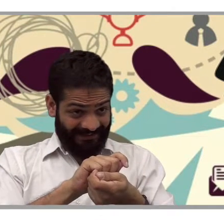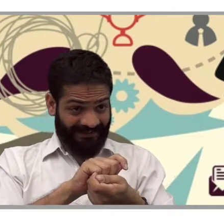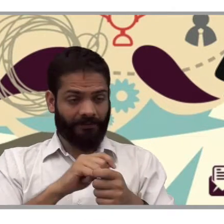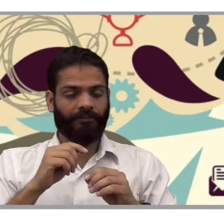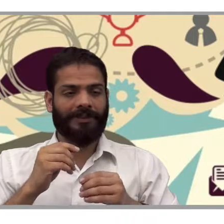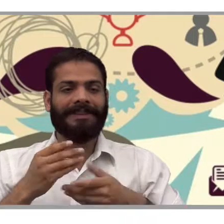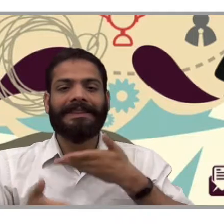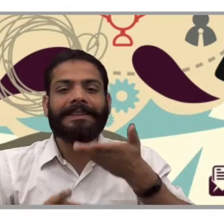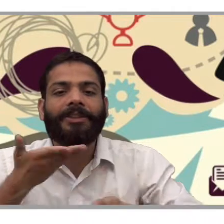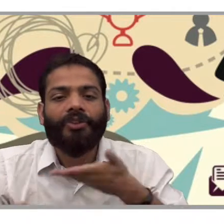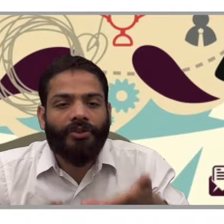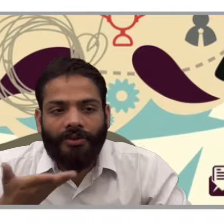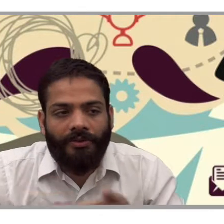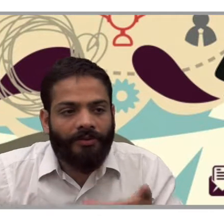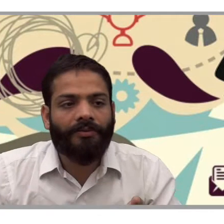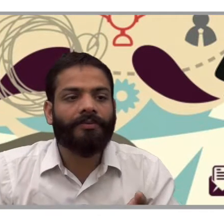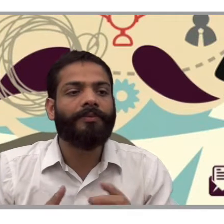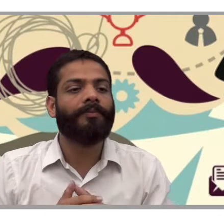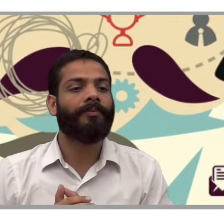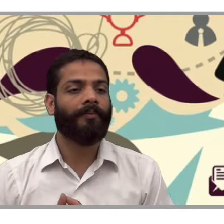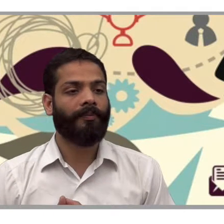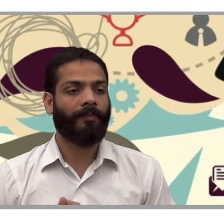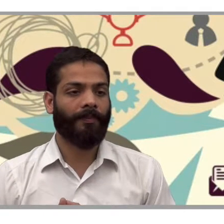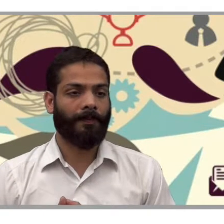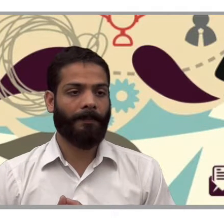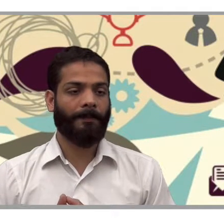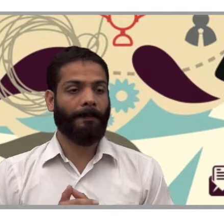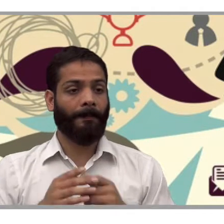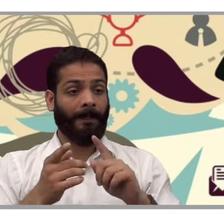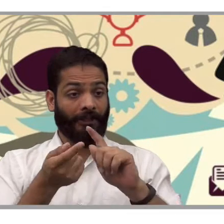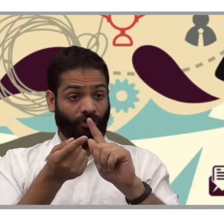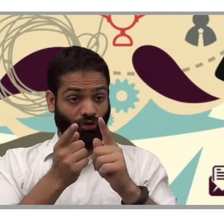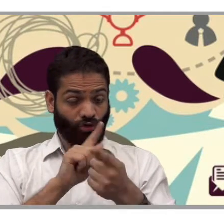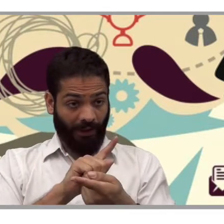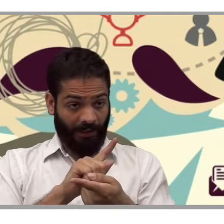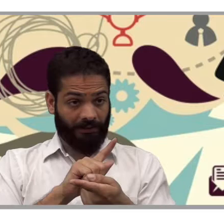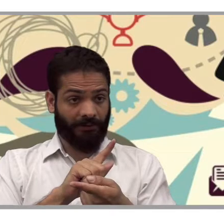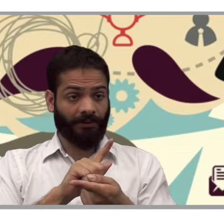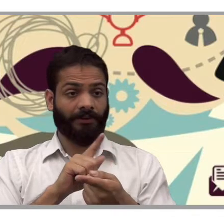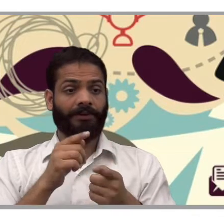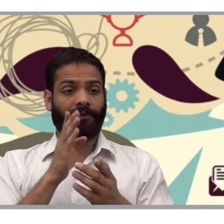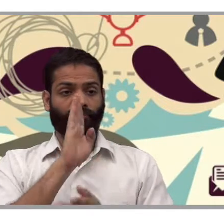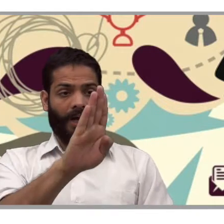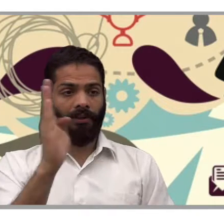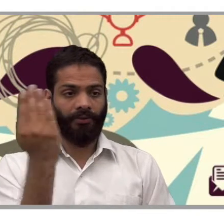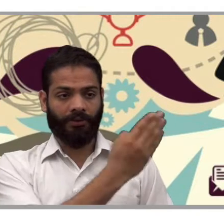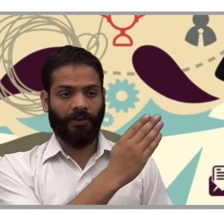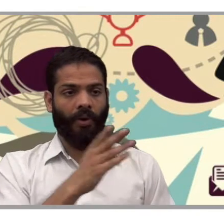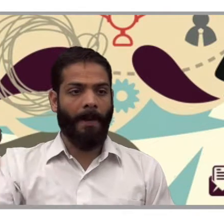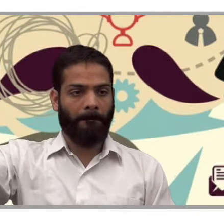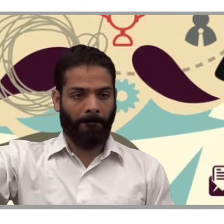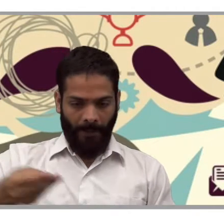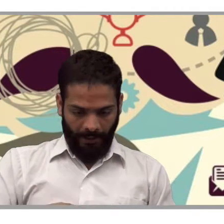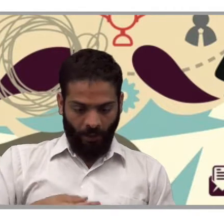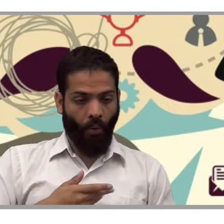The second category is change in orientation. So for a one-handed sign is teach.